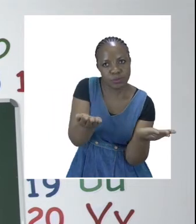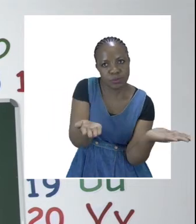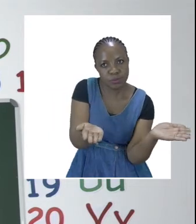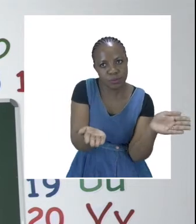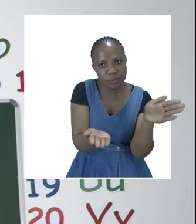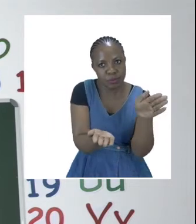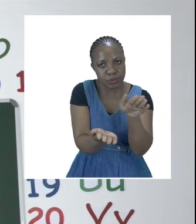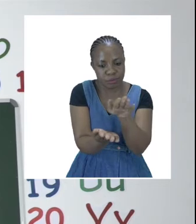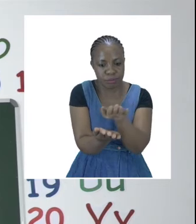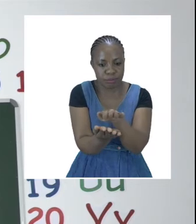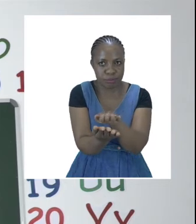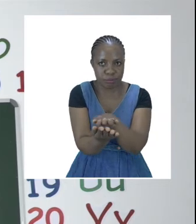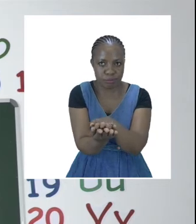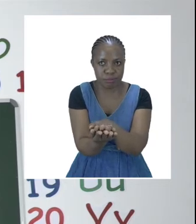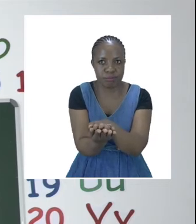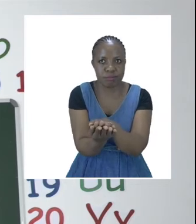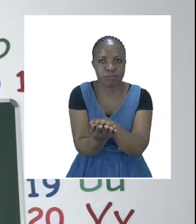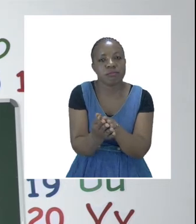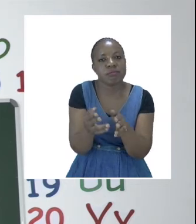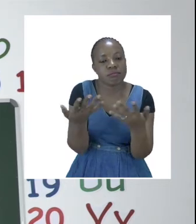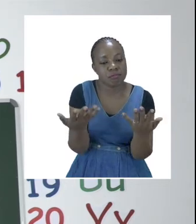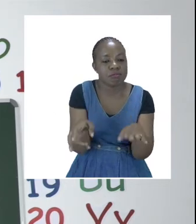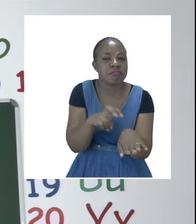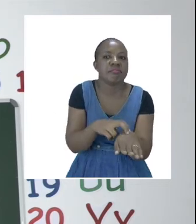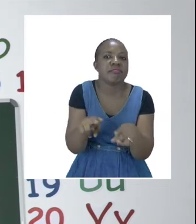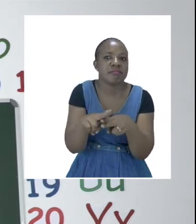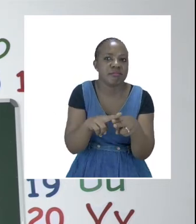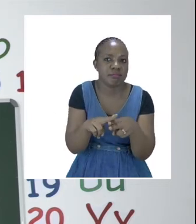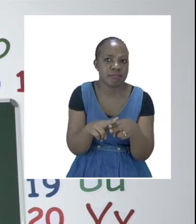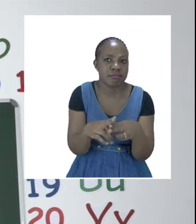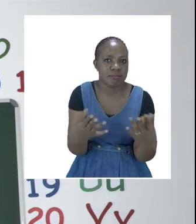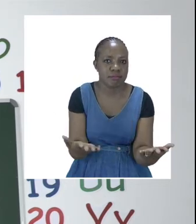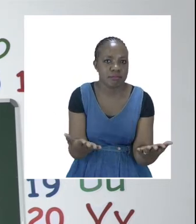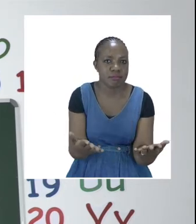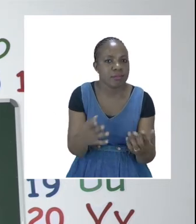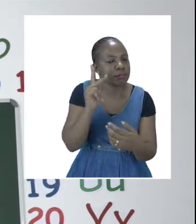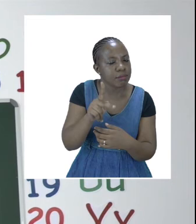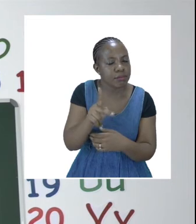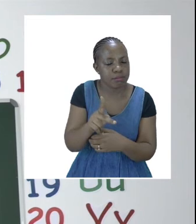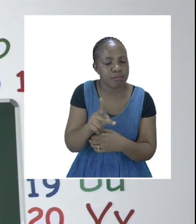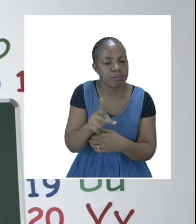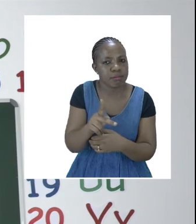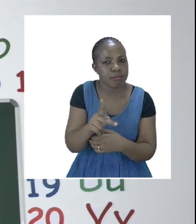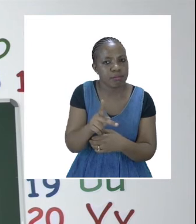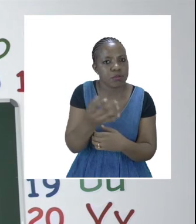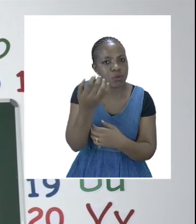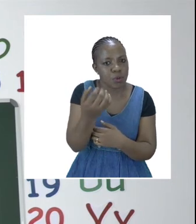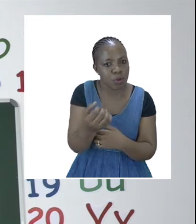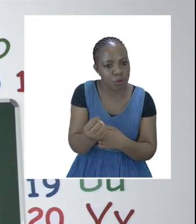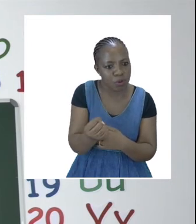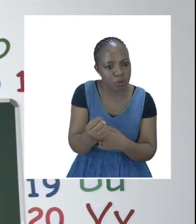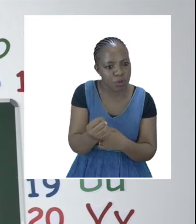it for ready to use. But there is more. We are also available on